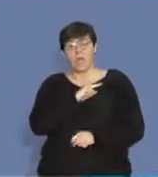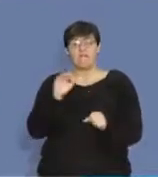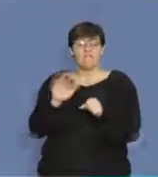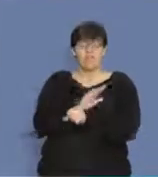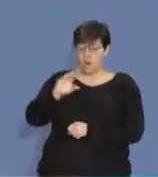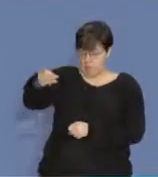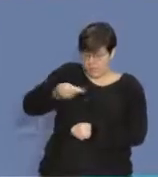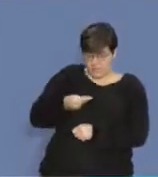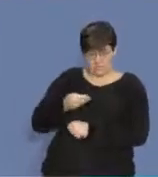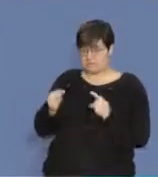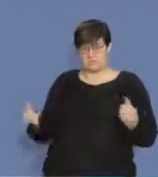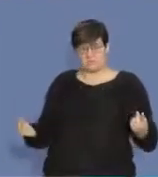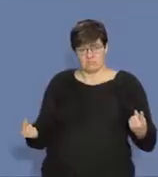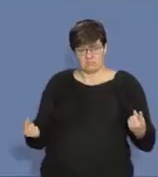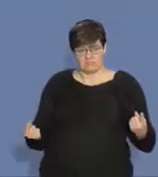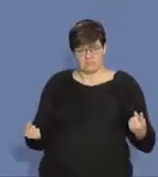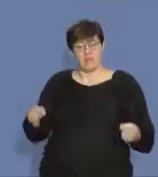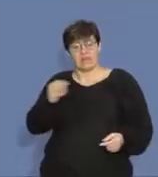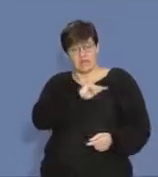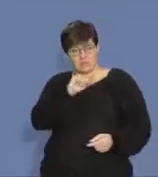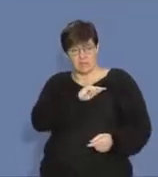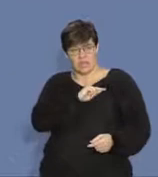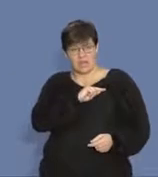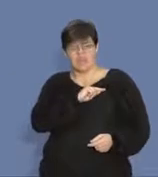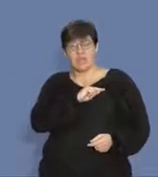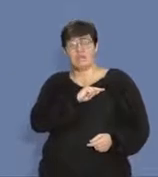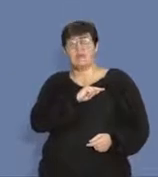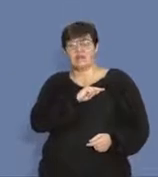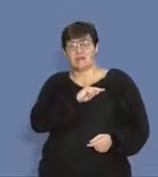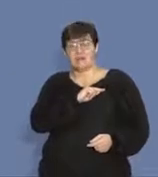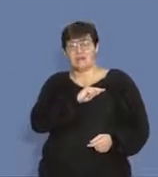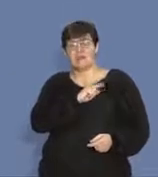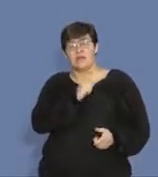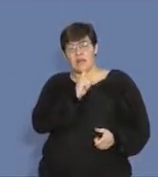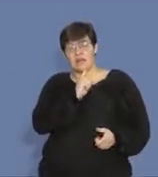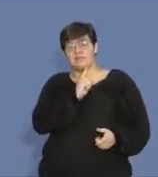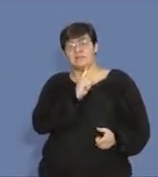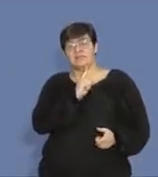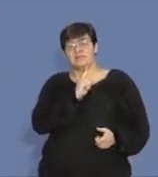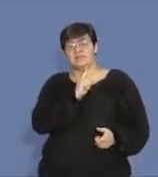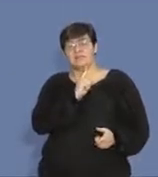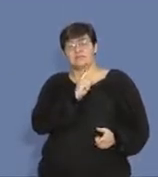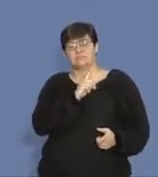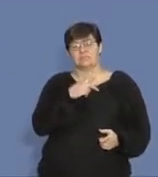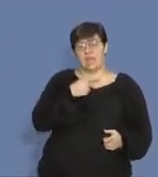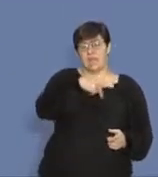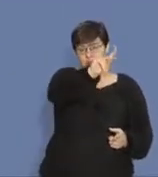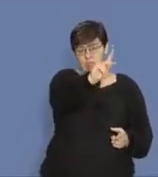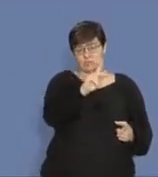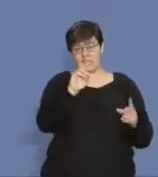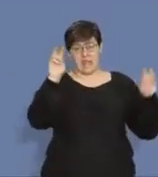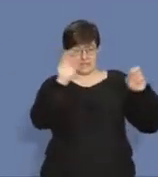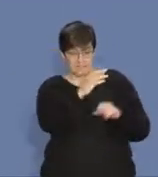amount from my debtors, and therefore, it is seen as an input item. So here we go. In terms of